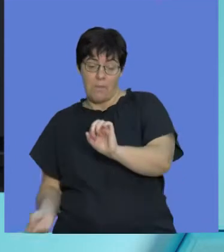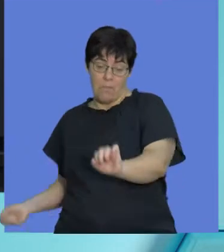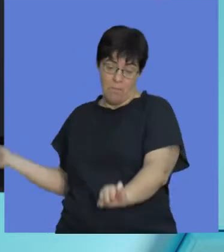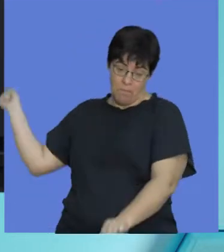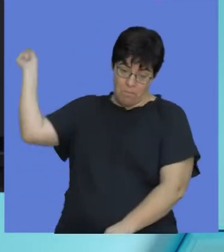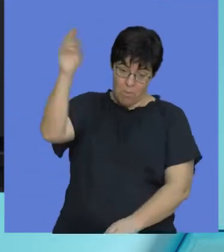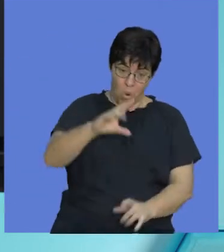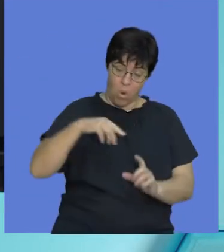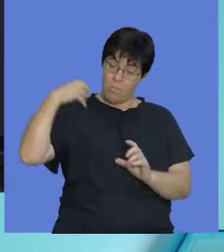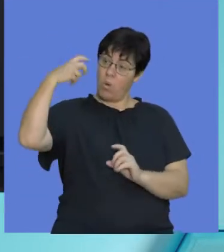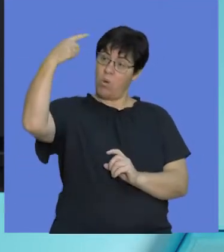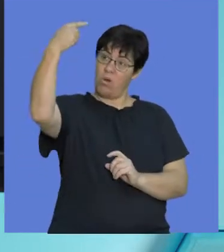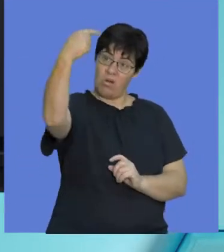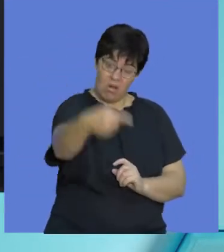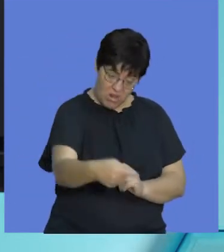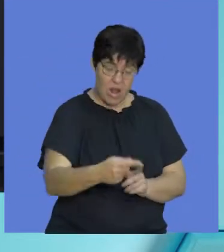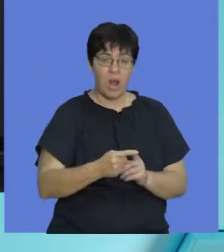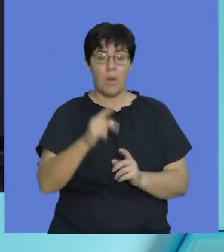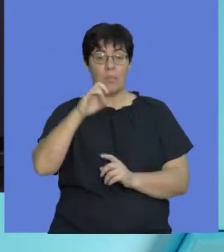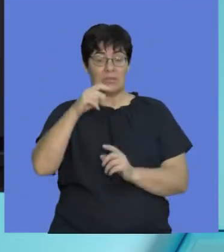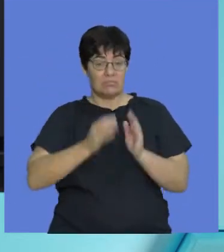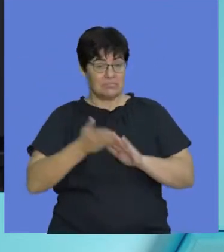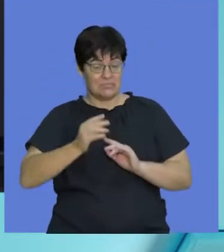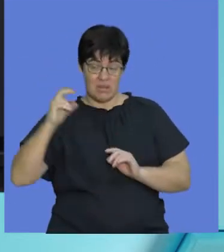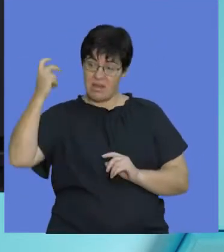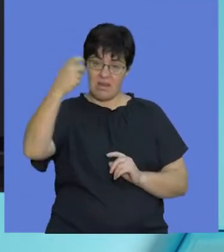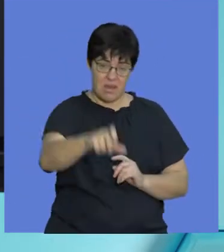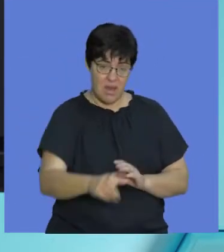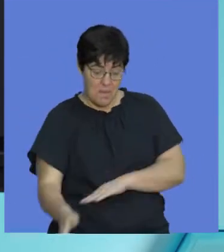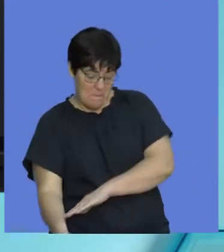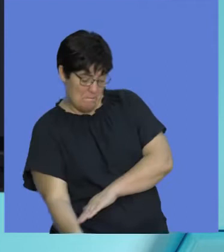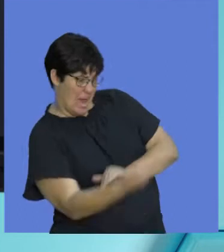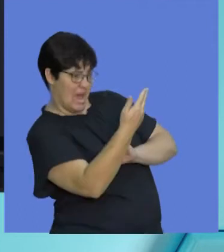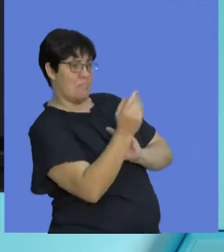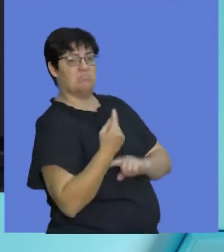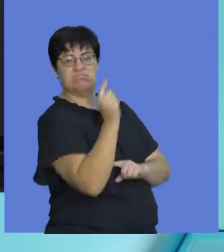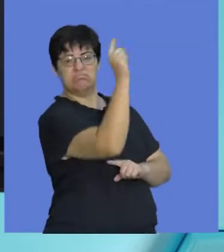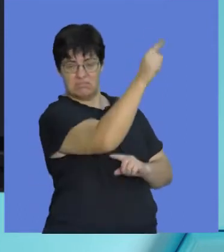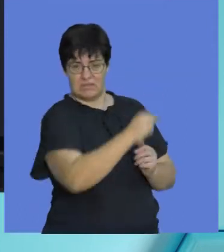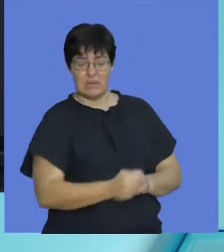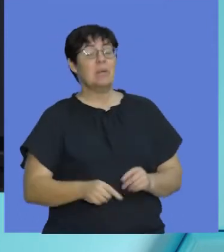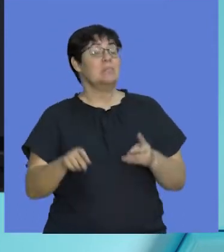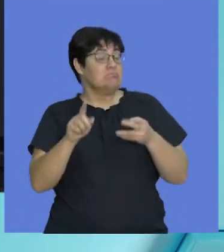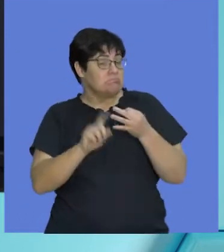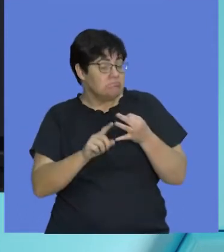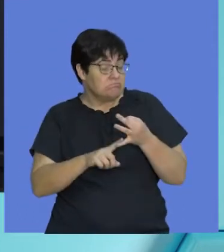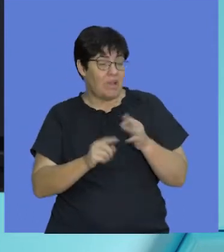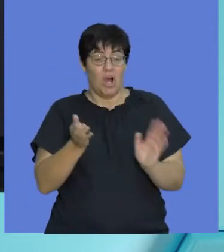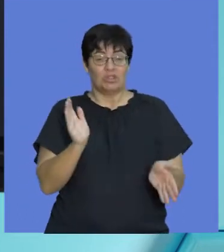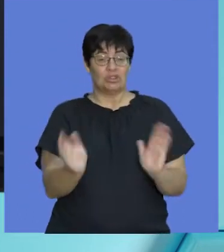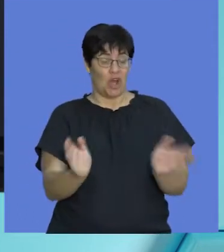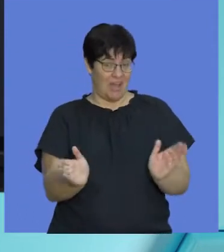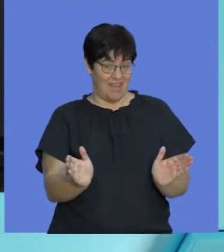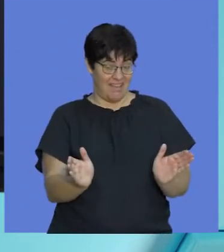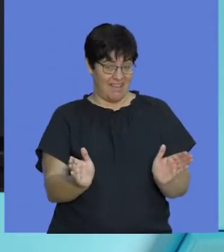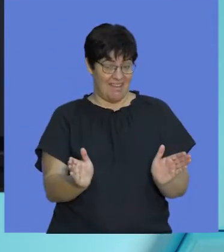the bowler, okay? Or in soccer, they don't use it very often, but in soccer, we get